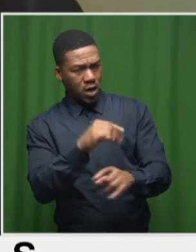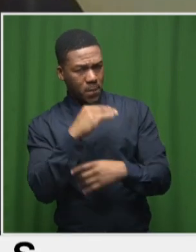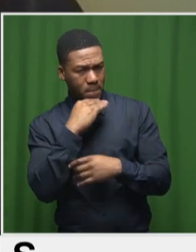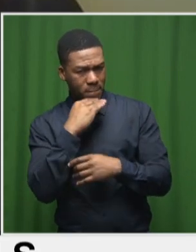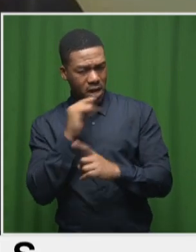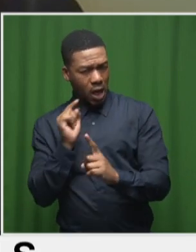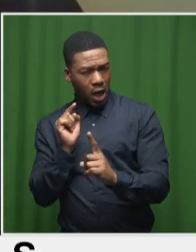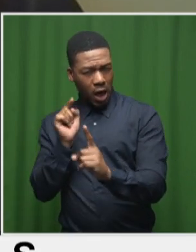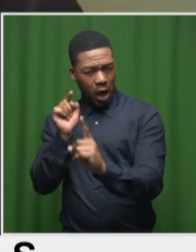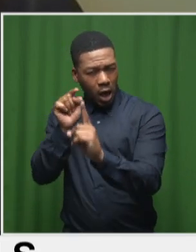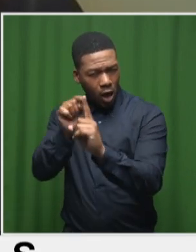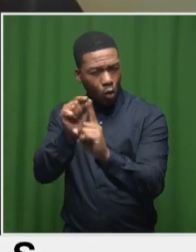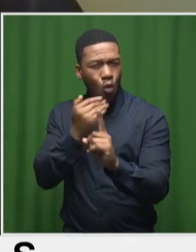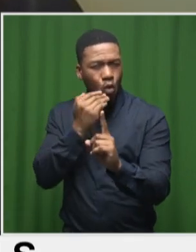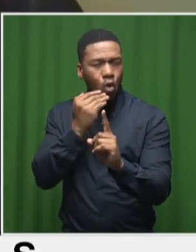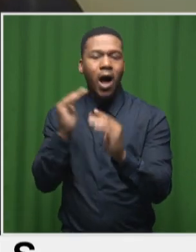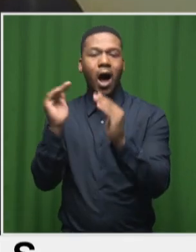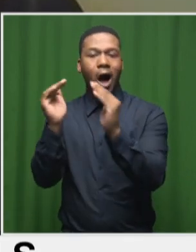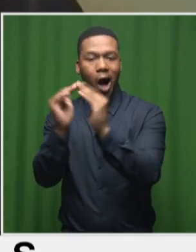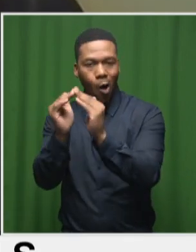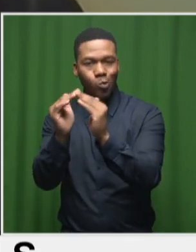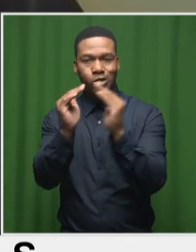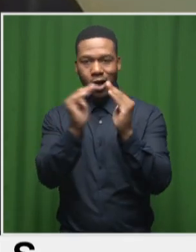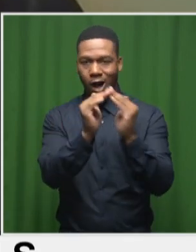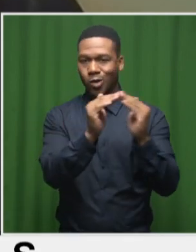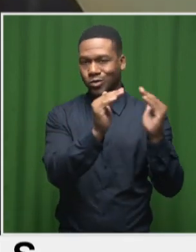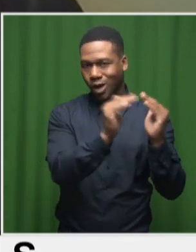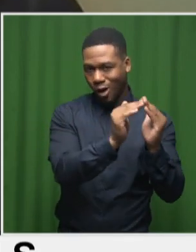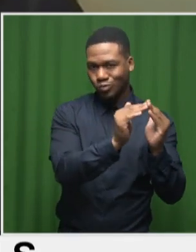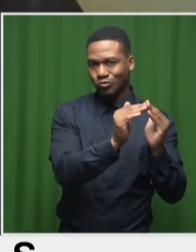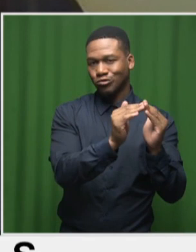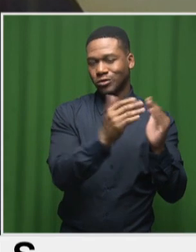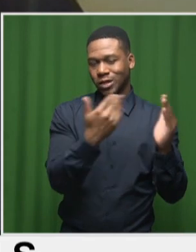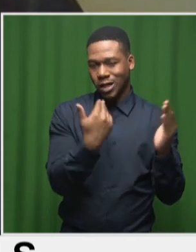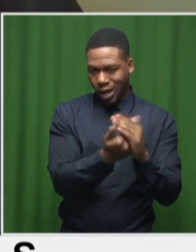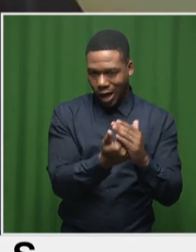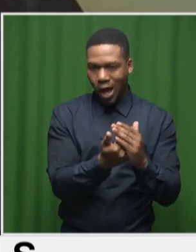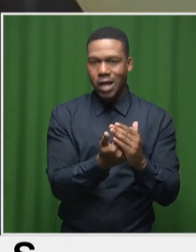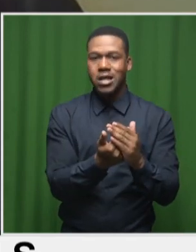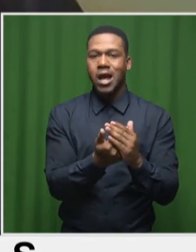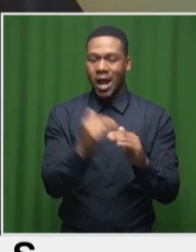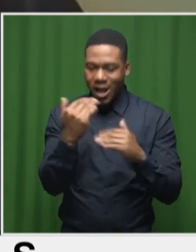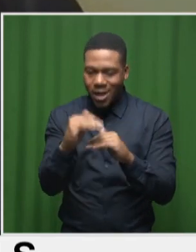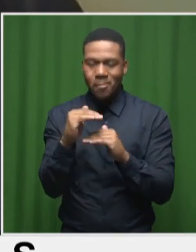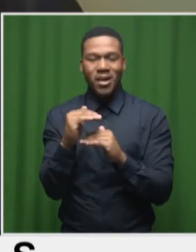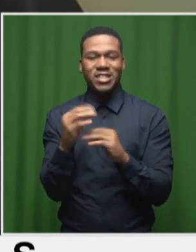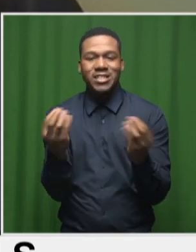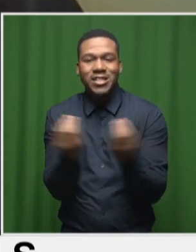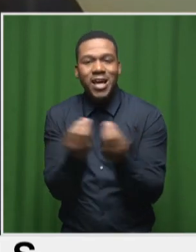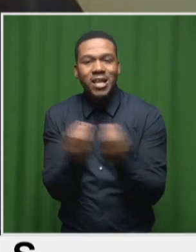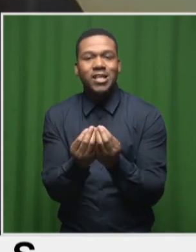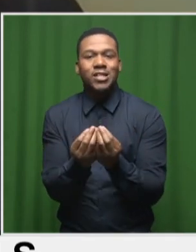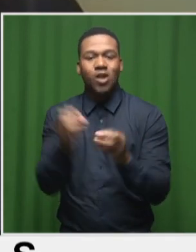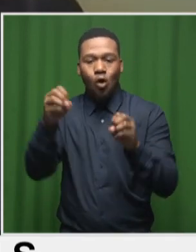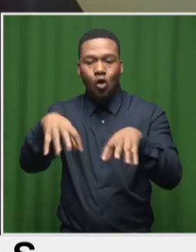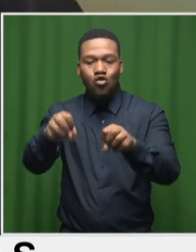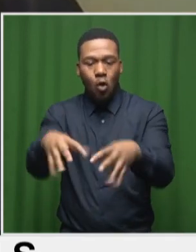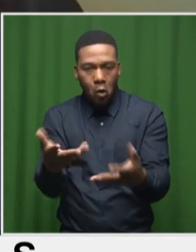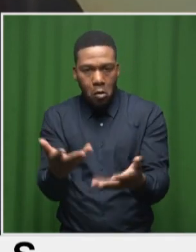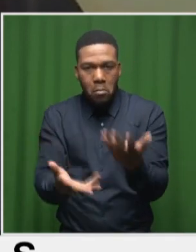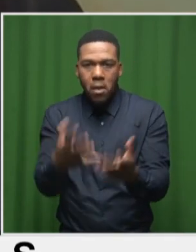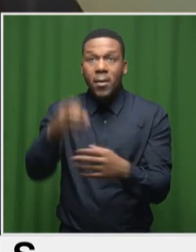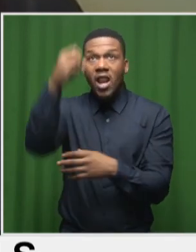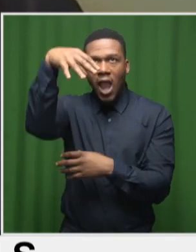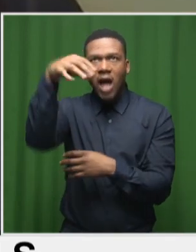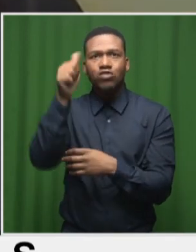at households, so they can keep very limited appliances on, have lights, Wi-Fi, perhaps your